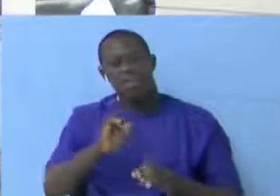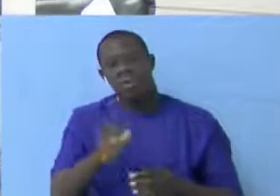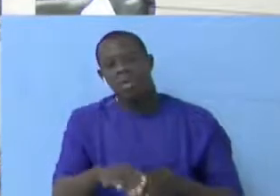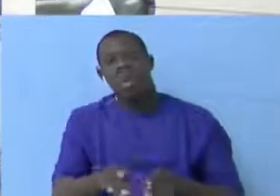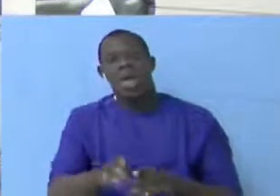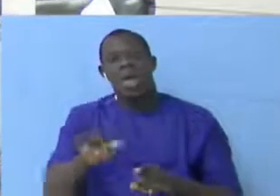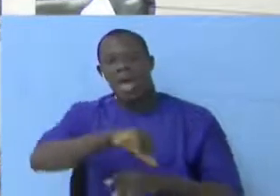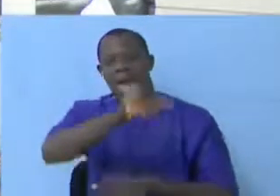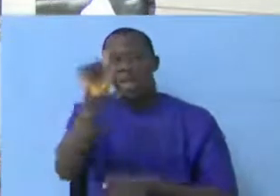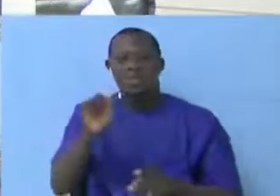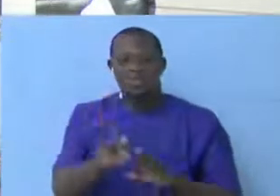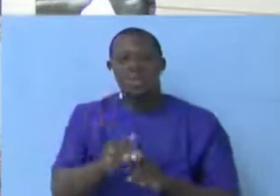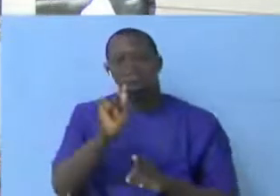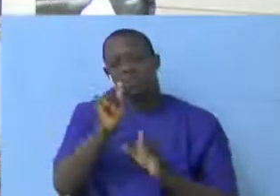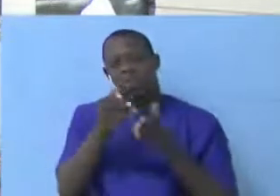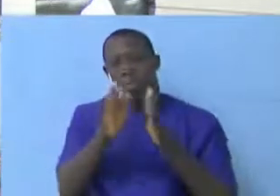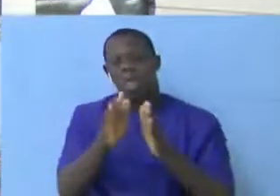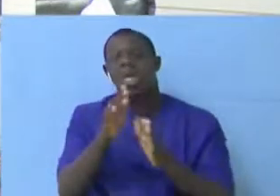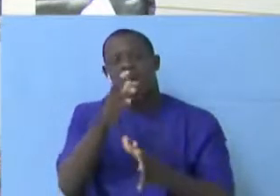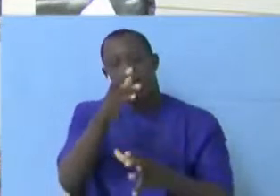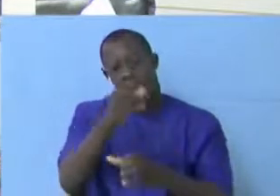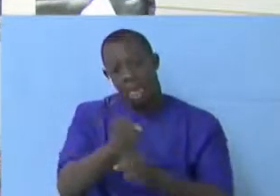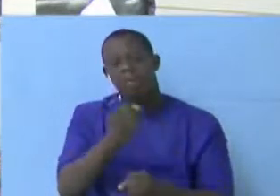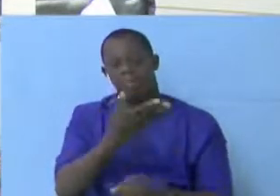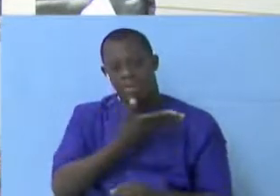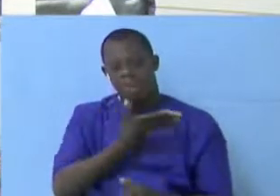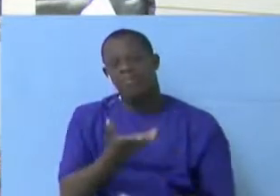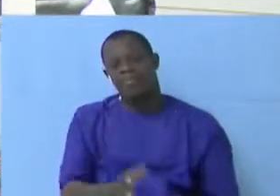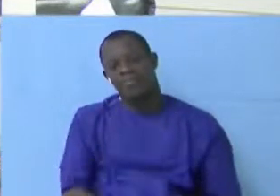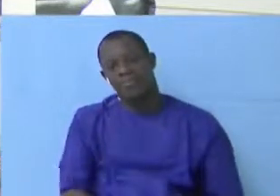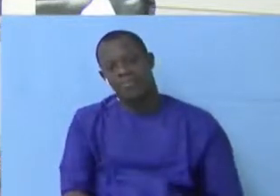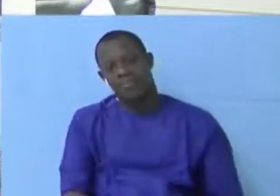And in our small way, help.